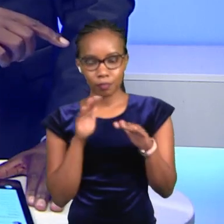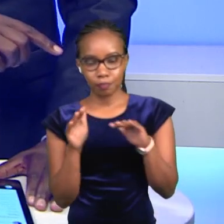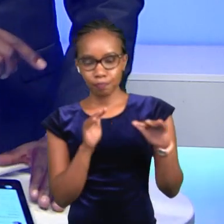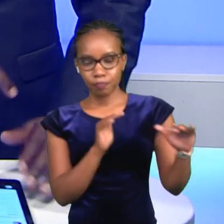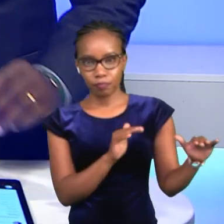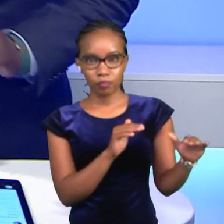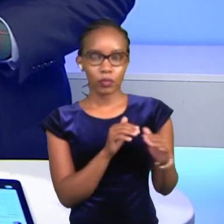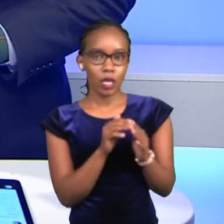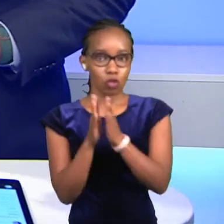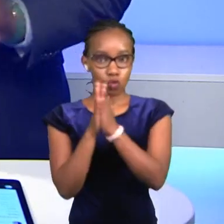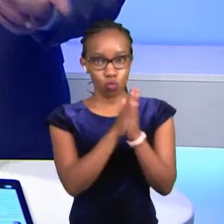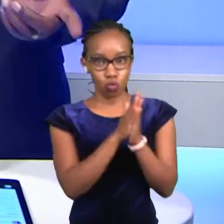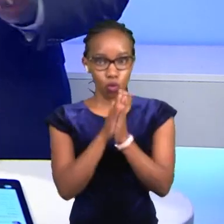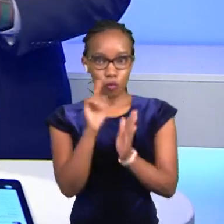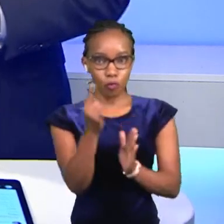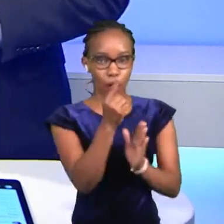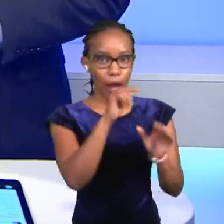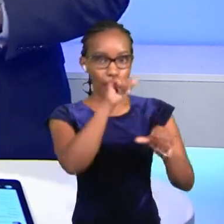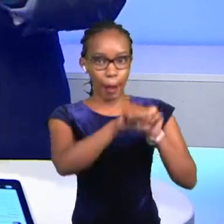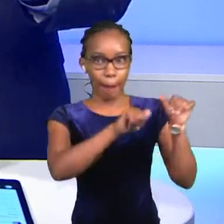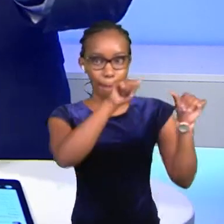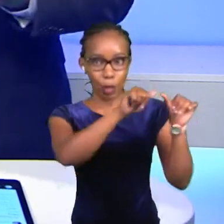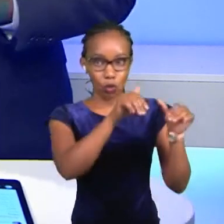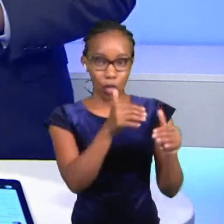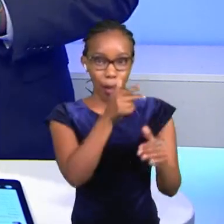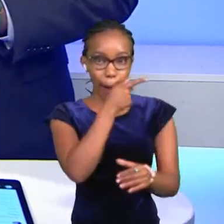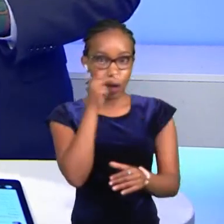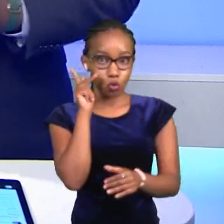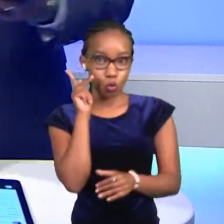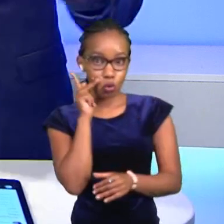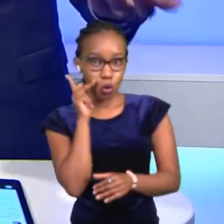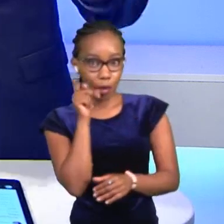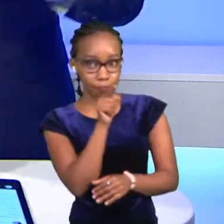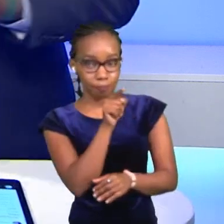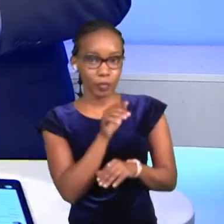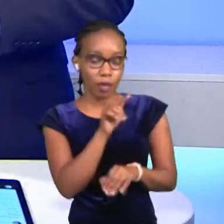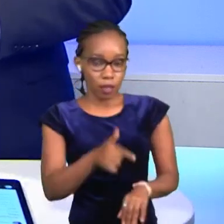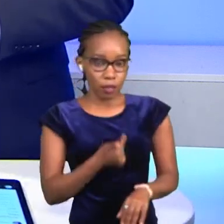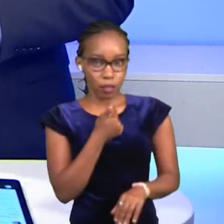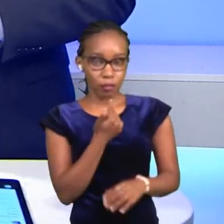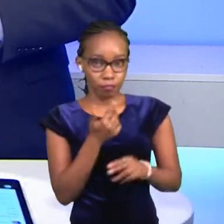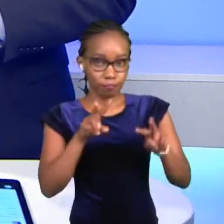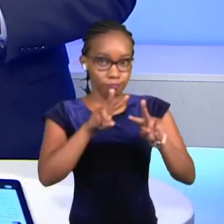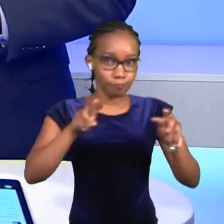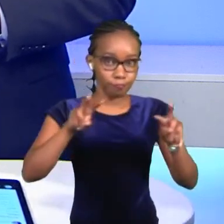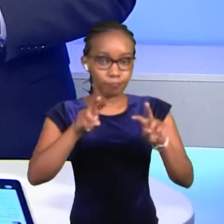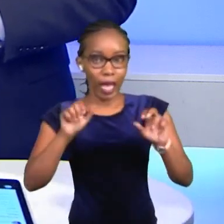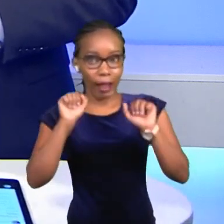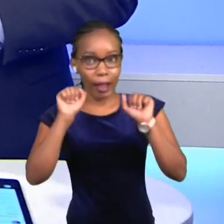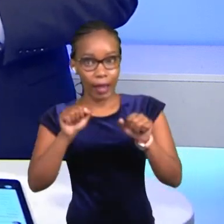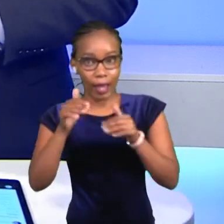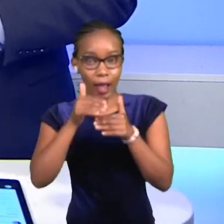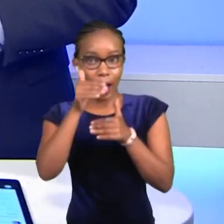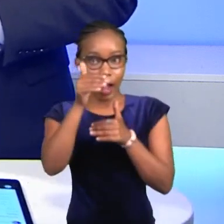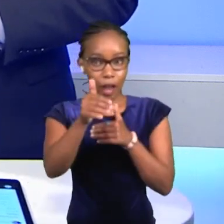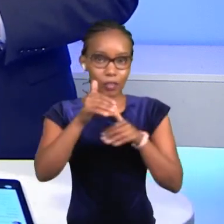Go back to an earlier story I told you about the former vice president, that is Kalonzo Musyoka, who has offered himself up for investigations over